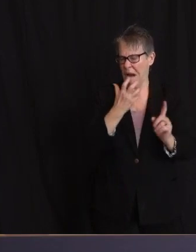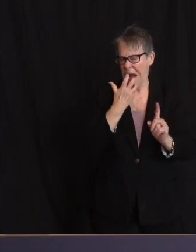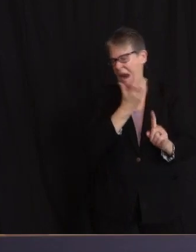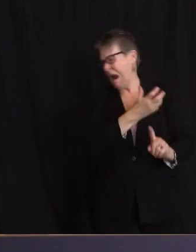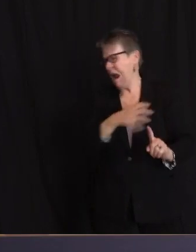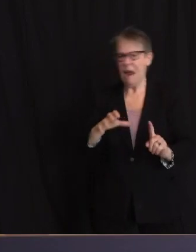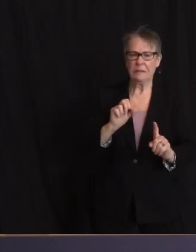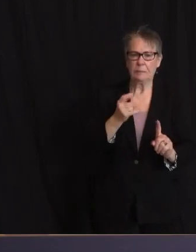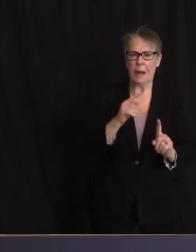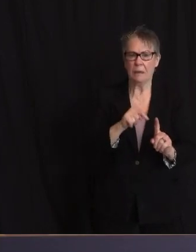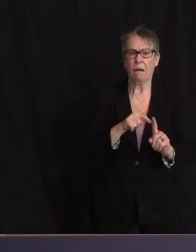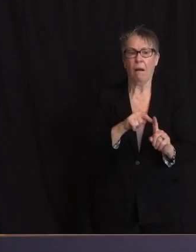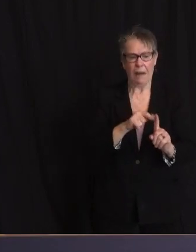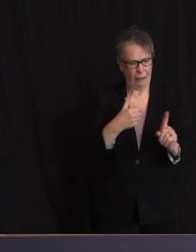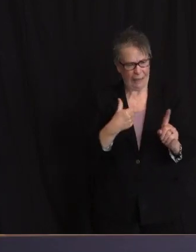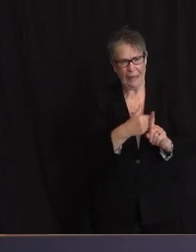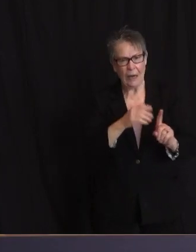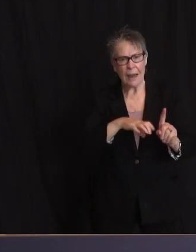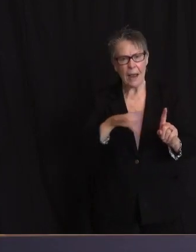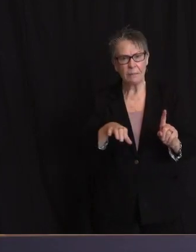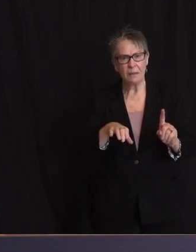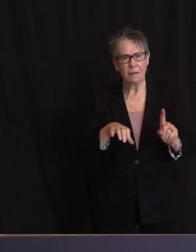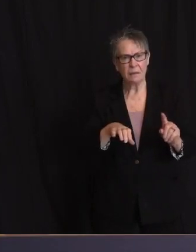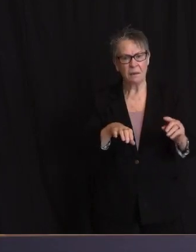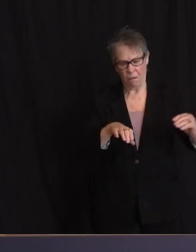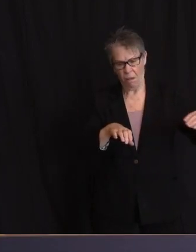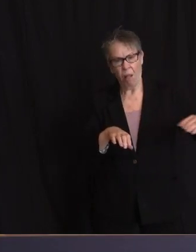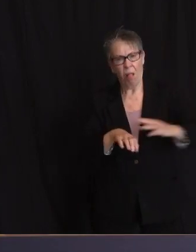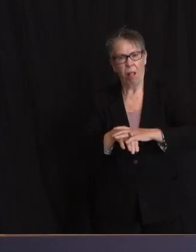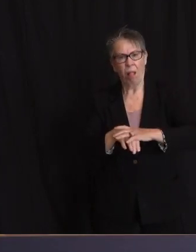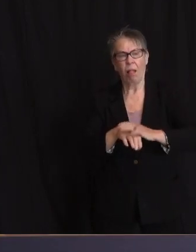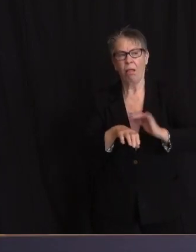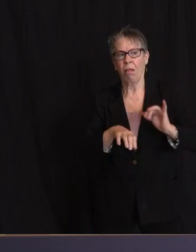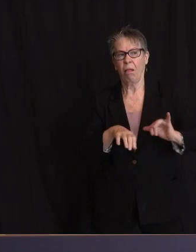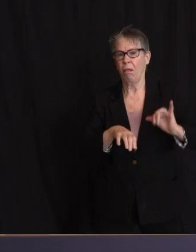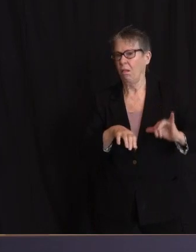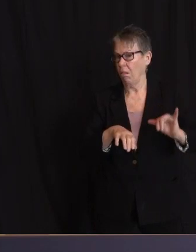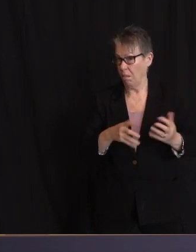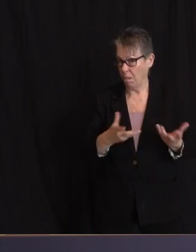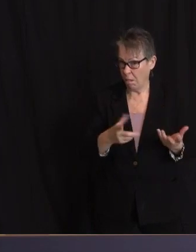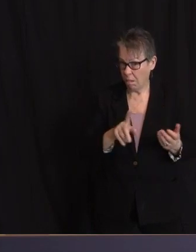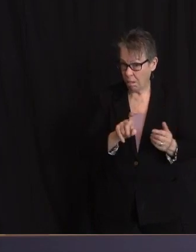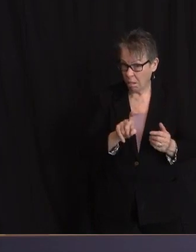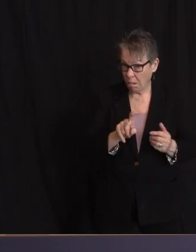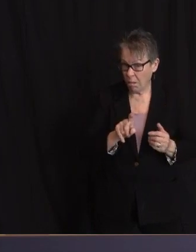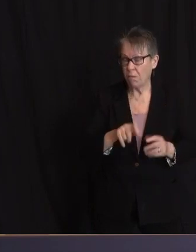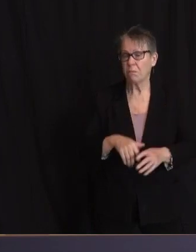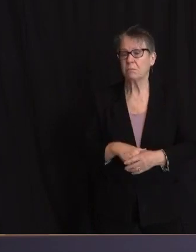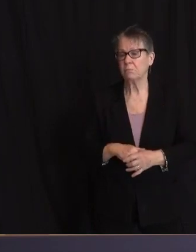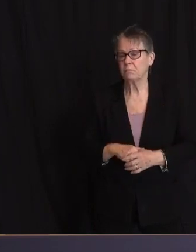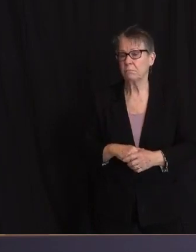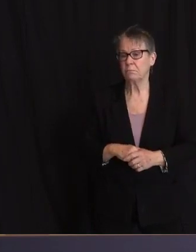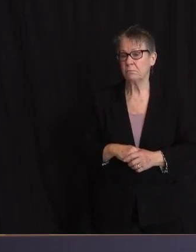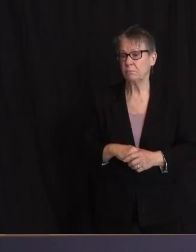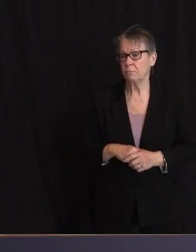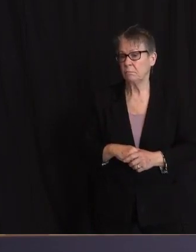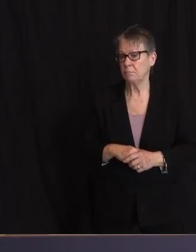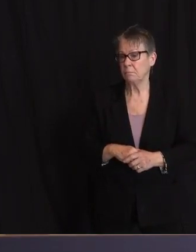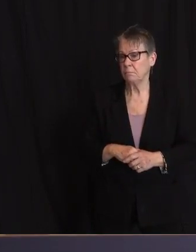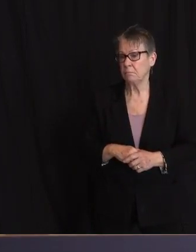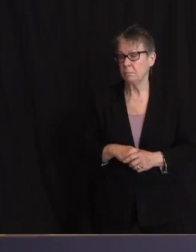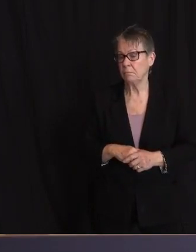Judy can come back to you. I don't think it's, and again, the experts will correct the record here. I don't think it's number of